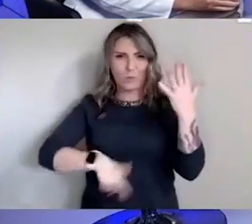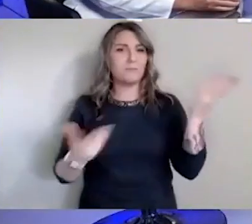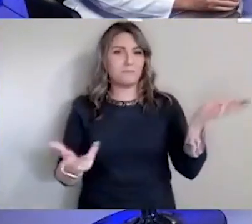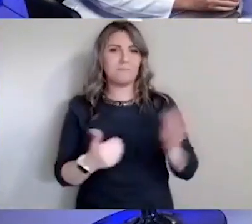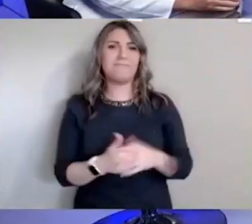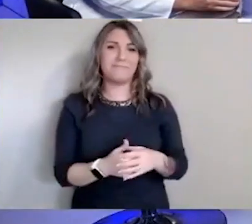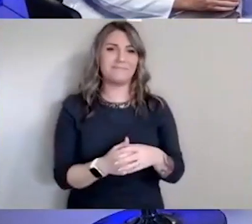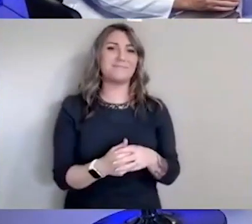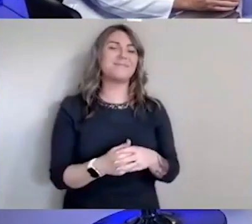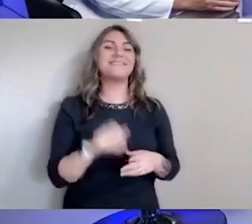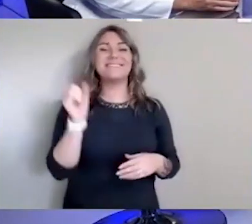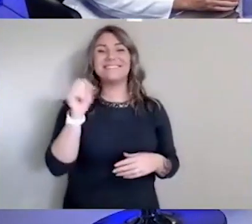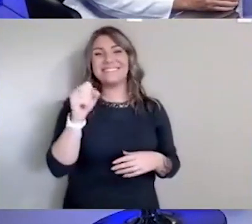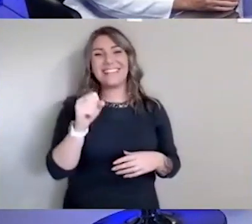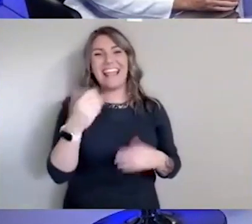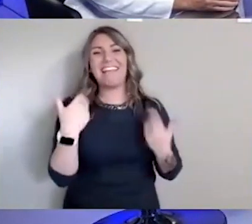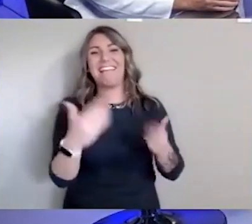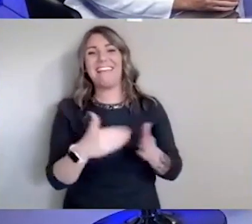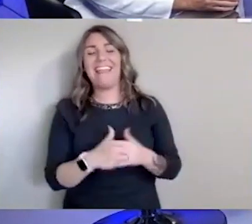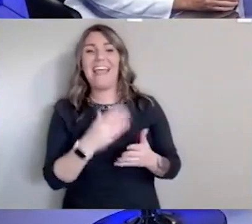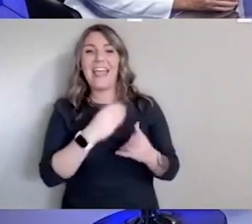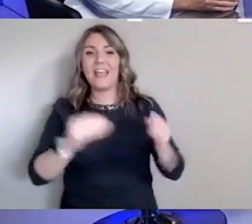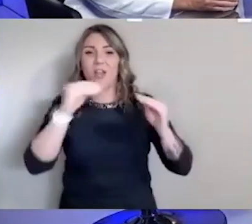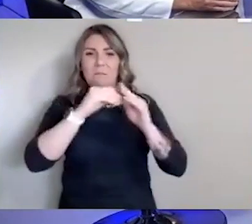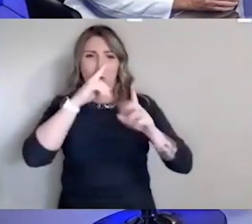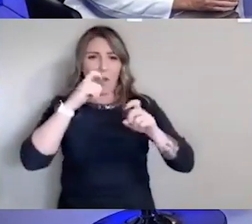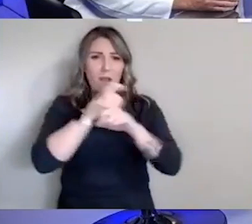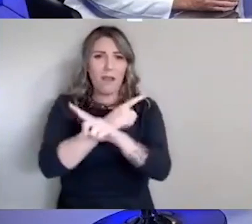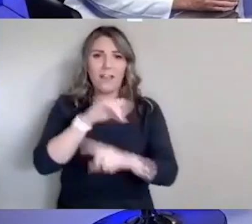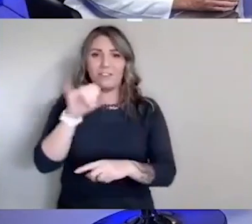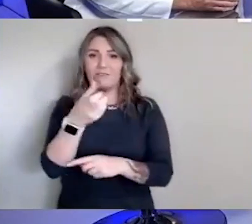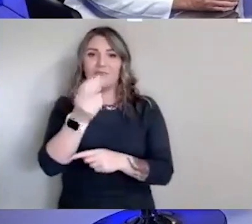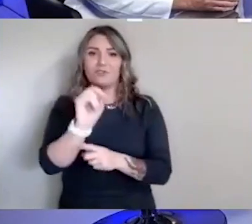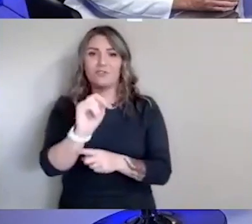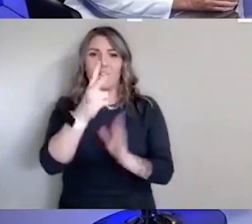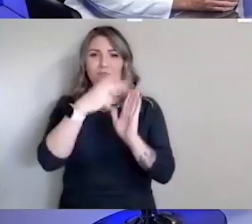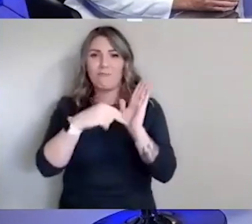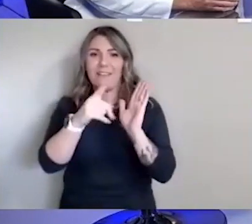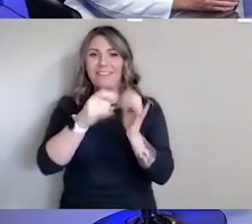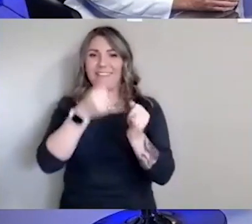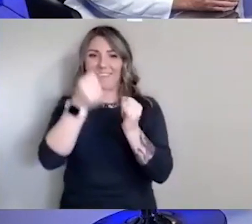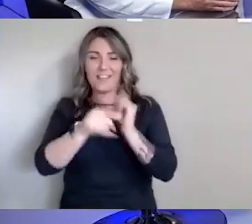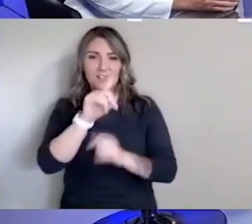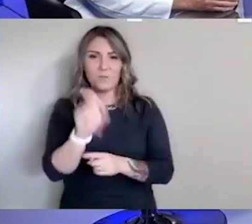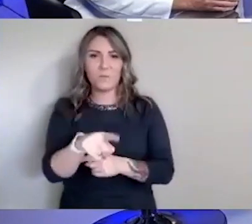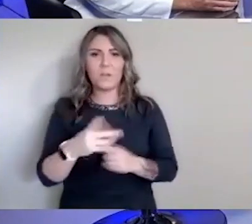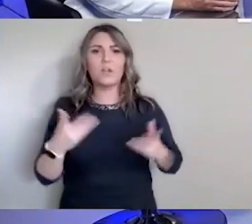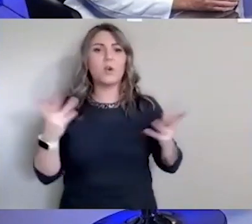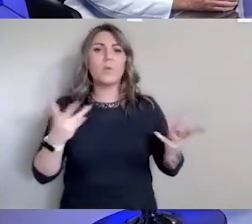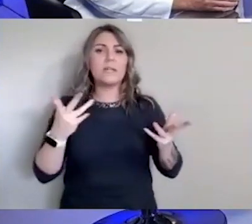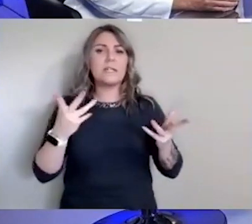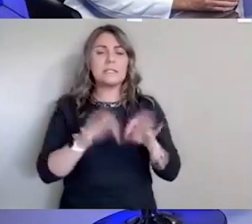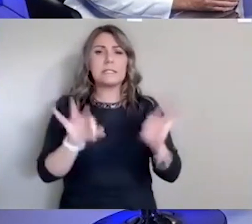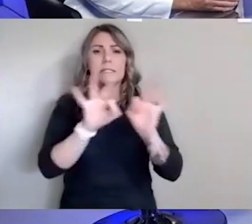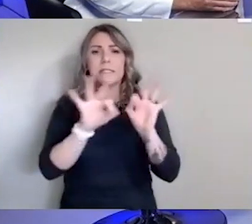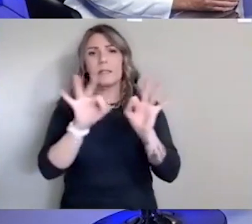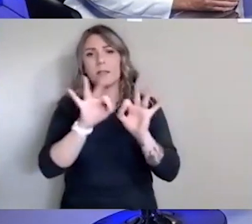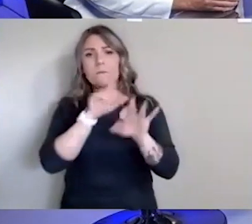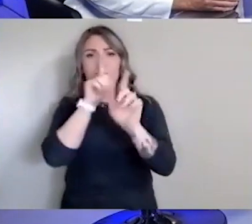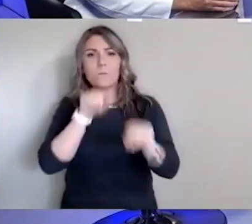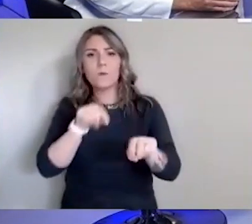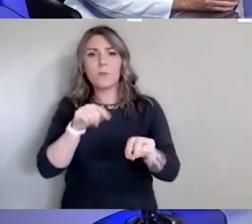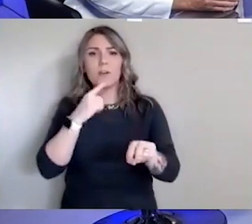Yep, there you go. And then to further complicate it, John read, he has our last question. What is the significance of the reported